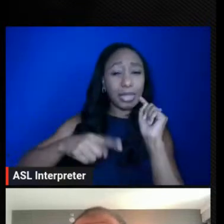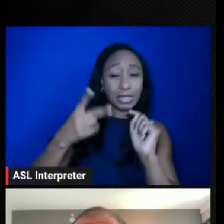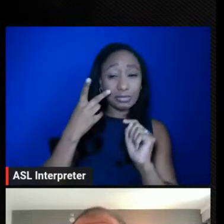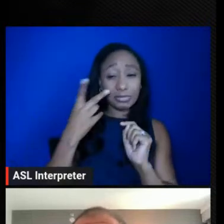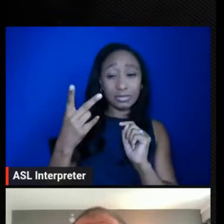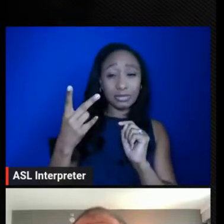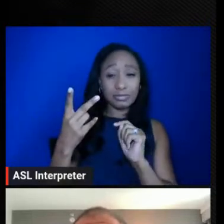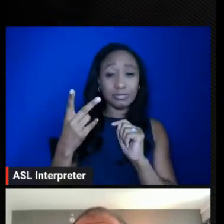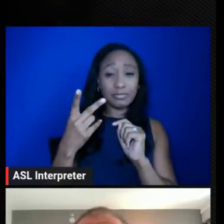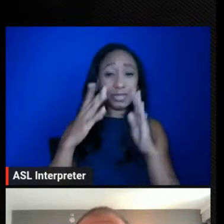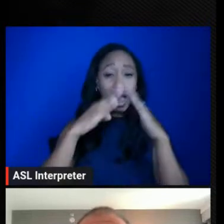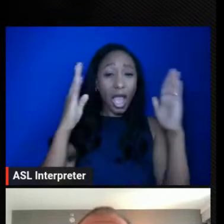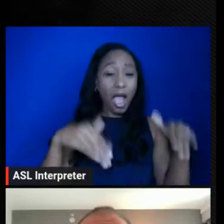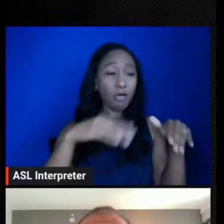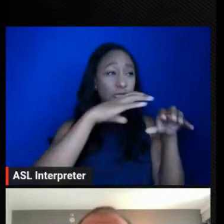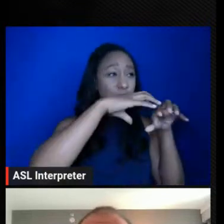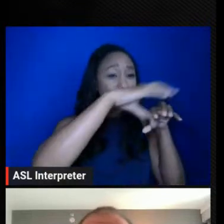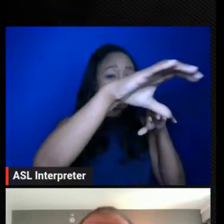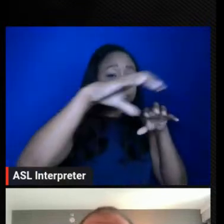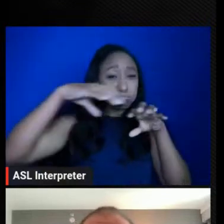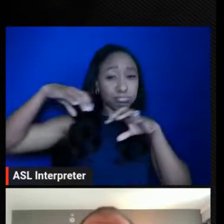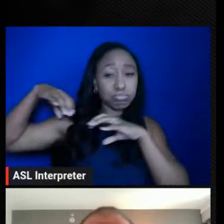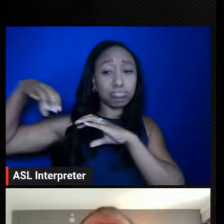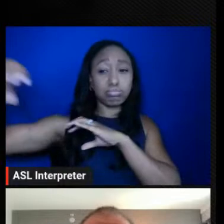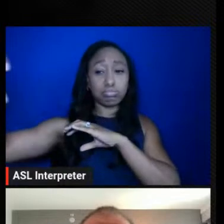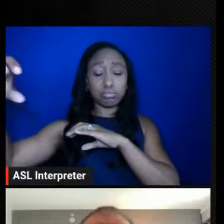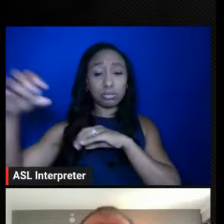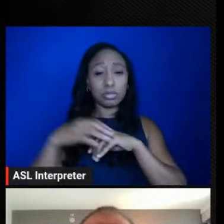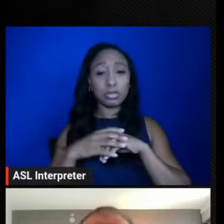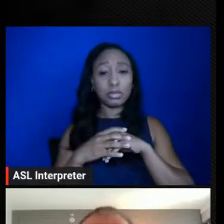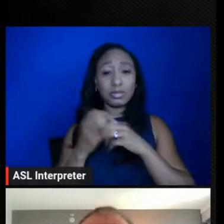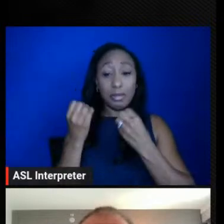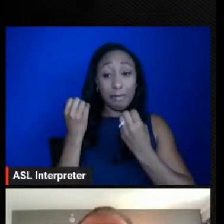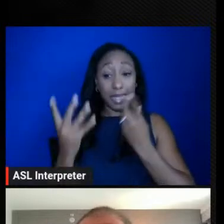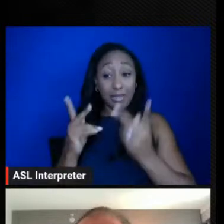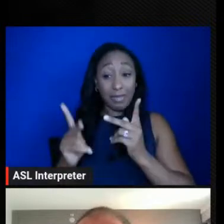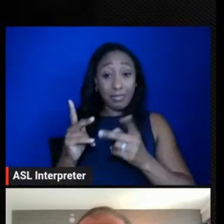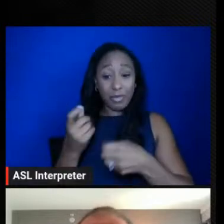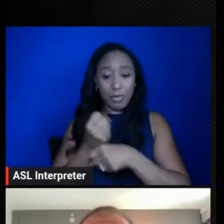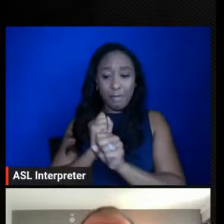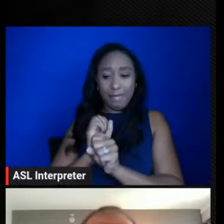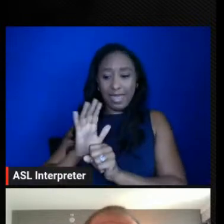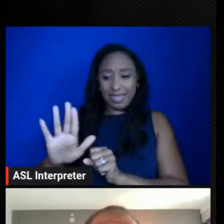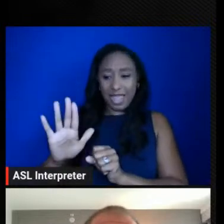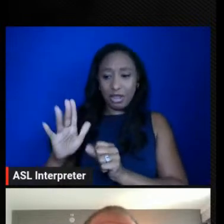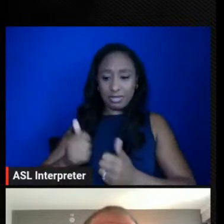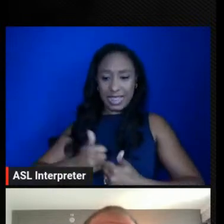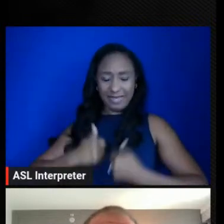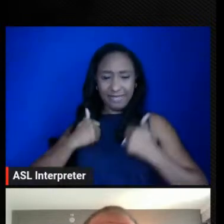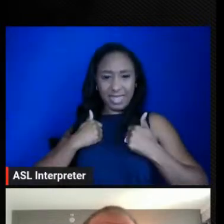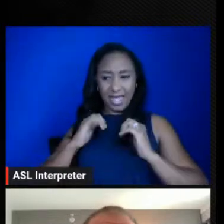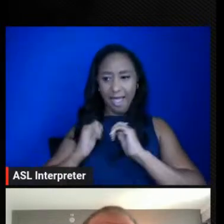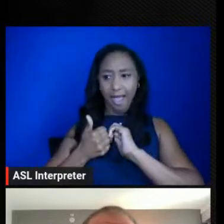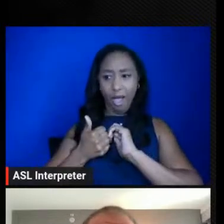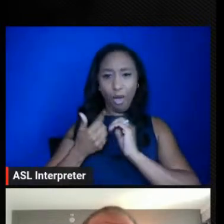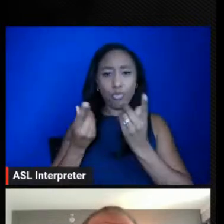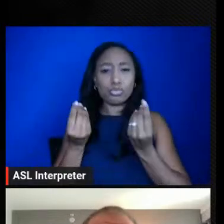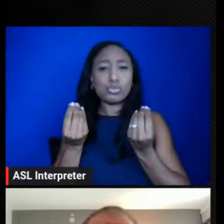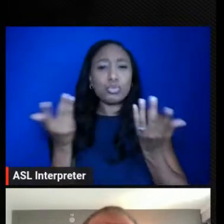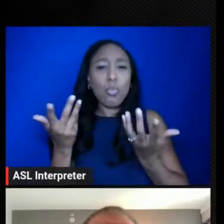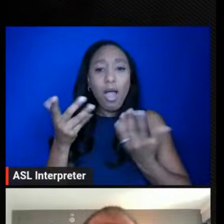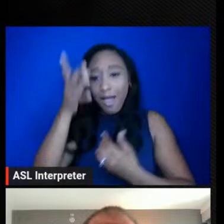kidnappers who made their livings, turning free black kids like Cornelius into Southern